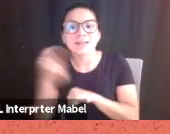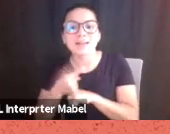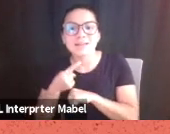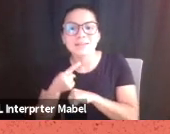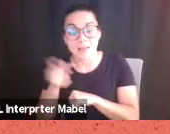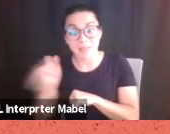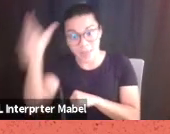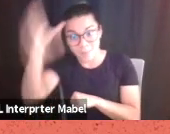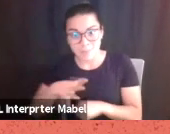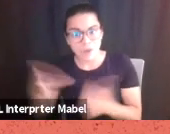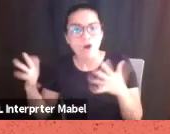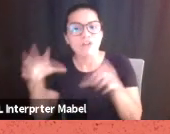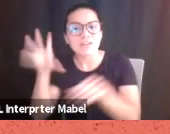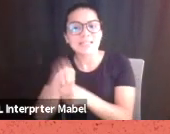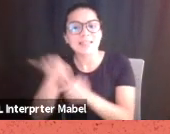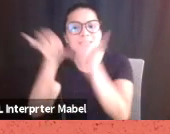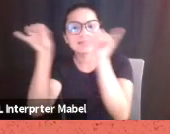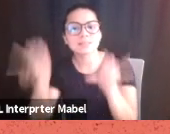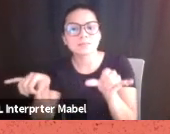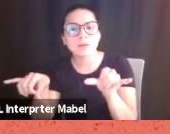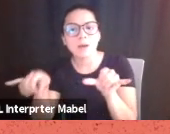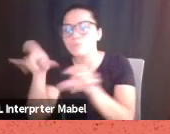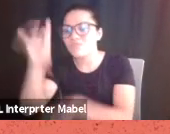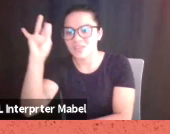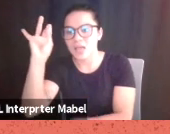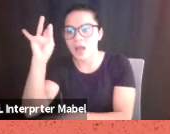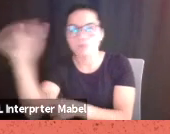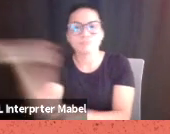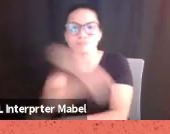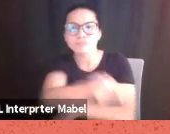system, and so was in jail within 2 weeks.